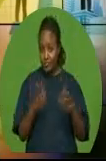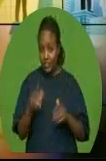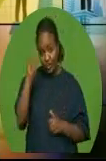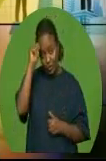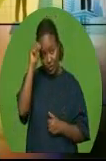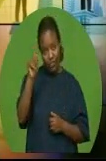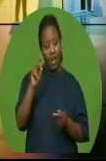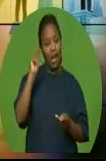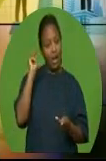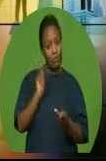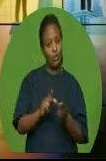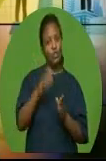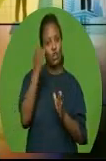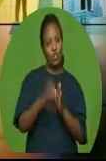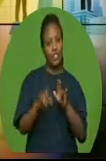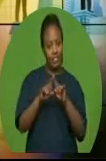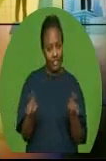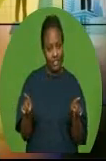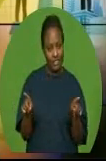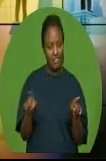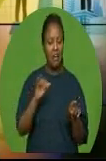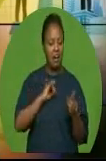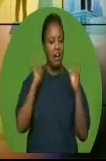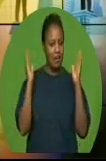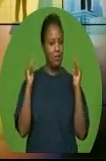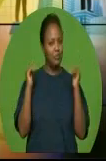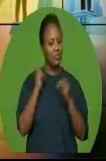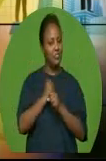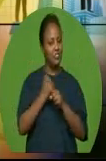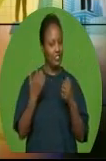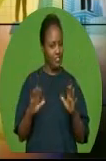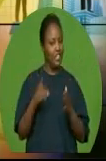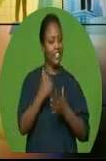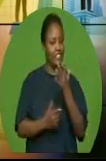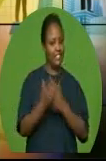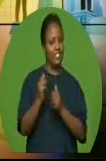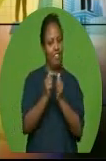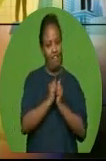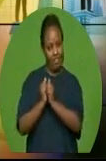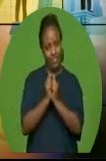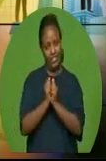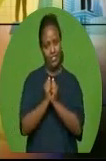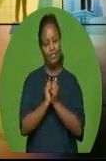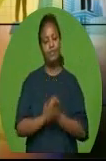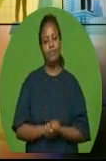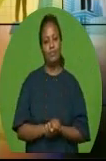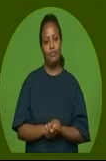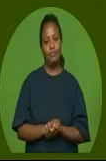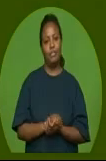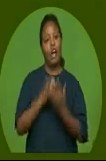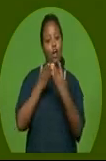Have you discussed the theory of absolute cost difference? I hope so. Let's discuss the answer